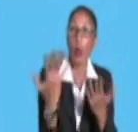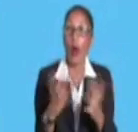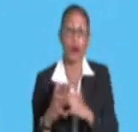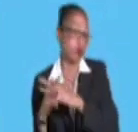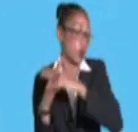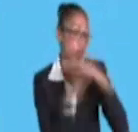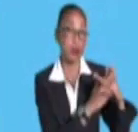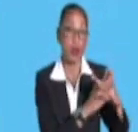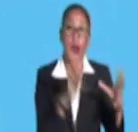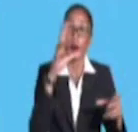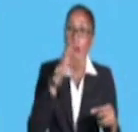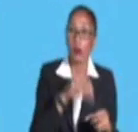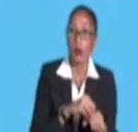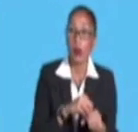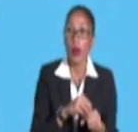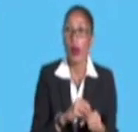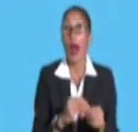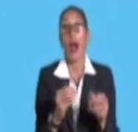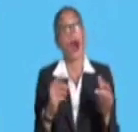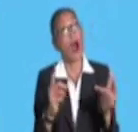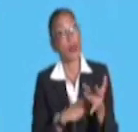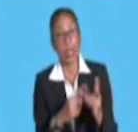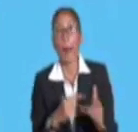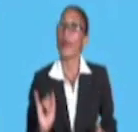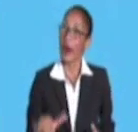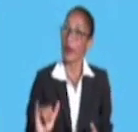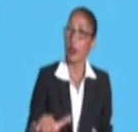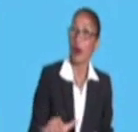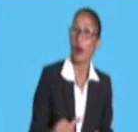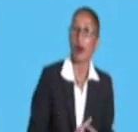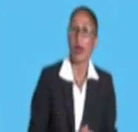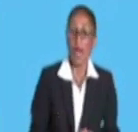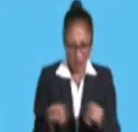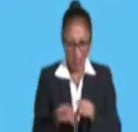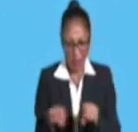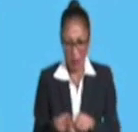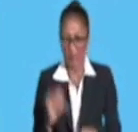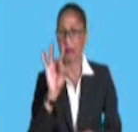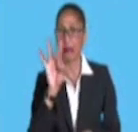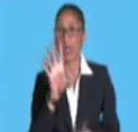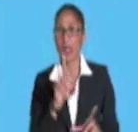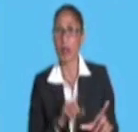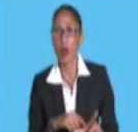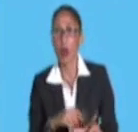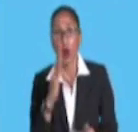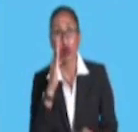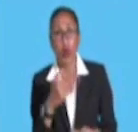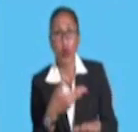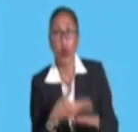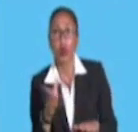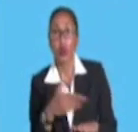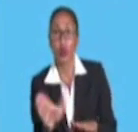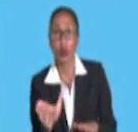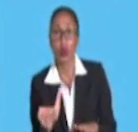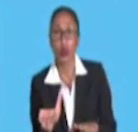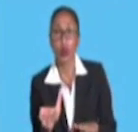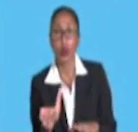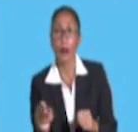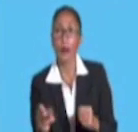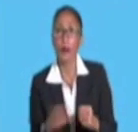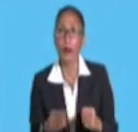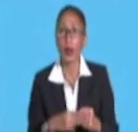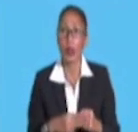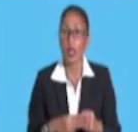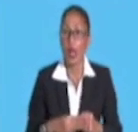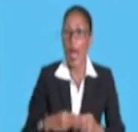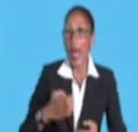West, including throughout the Momonudas. Also during my tenure, saw the installation of a 200